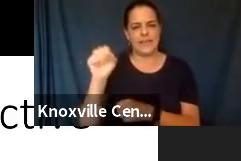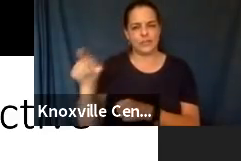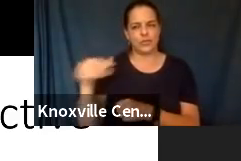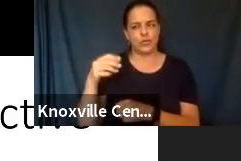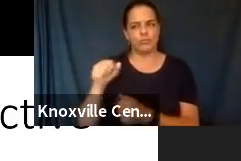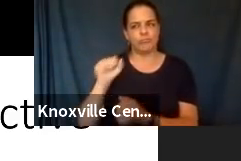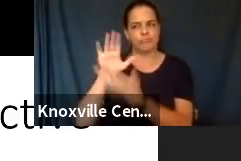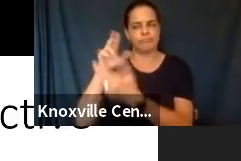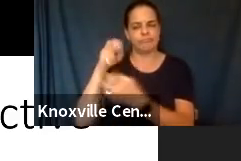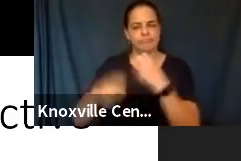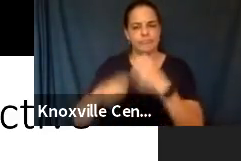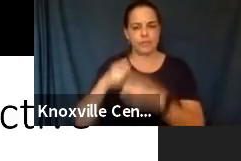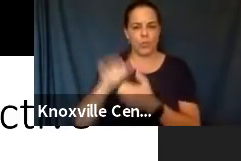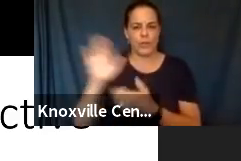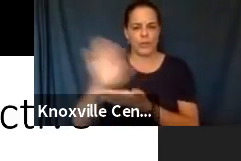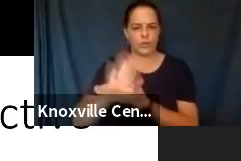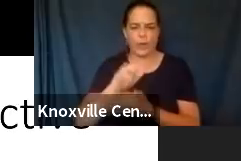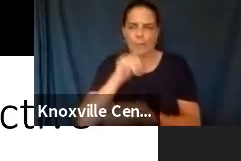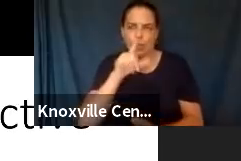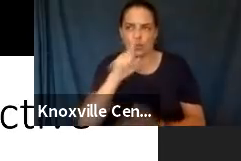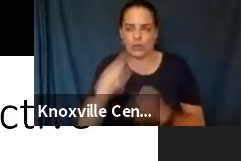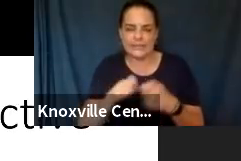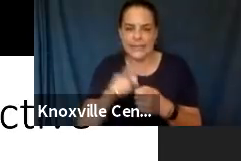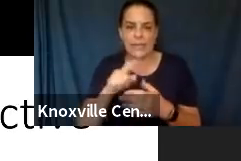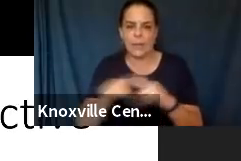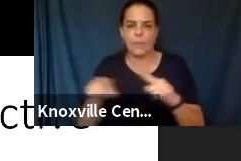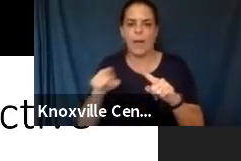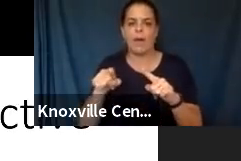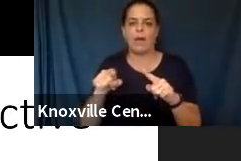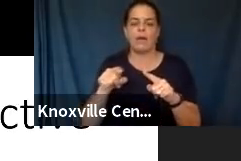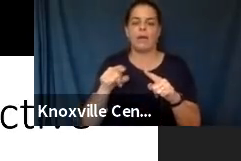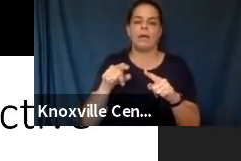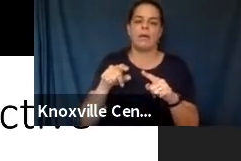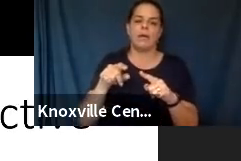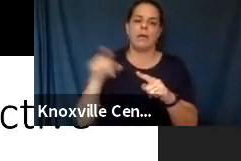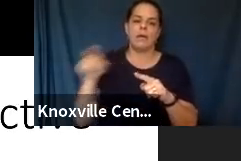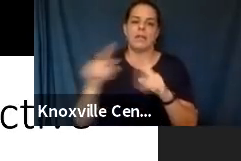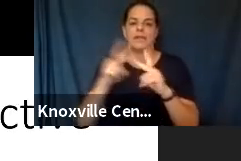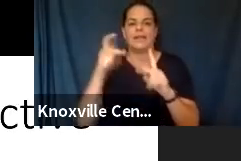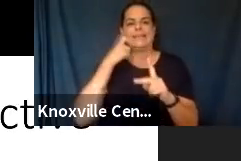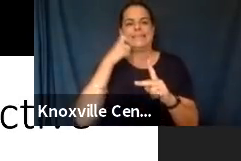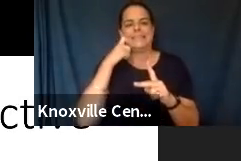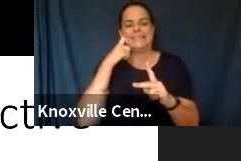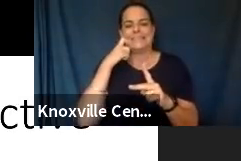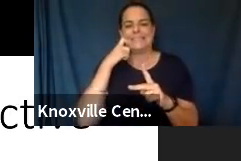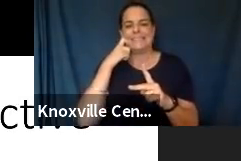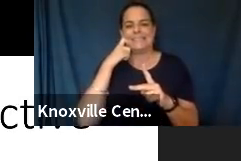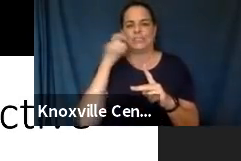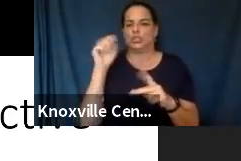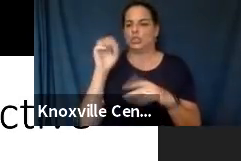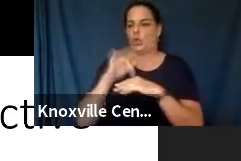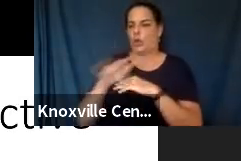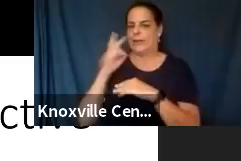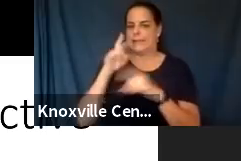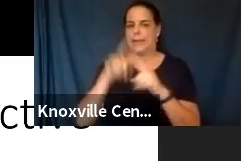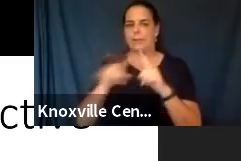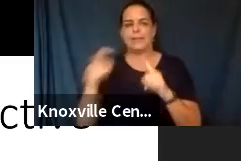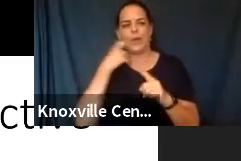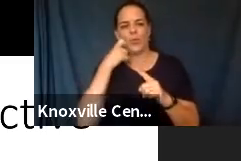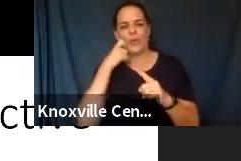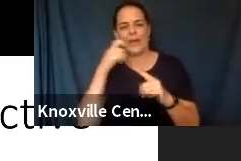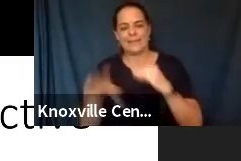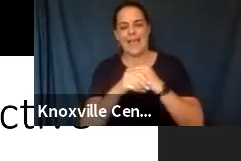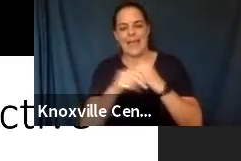issues with schools, or I'm not sure exactly what, but they've added, they very recently, too early to see an effect, added a